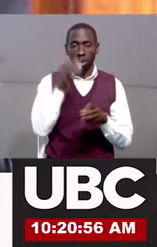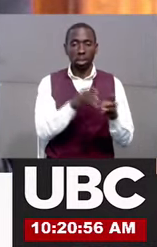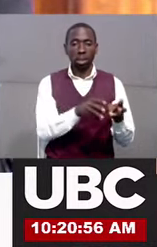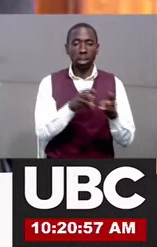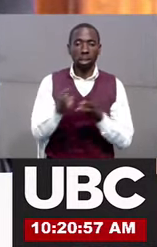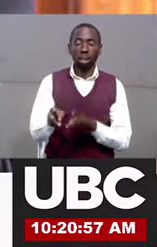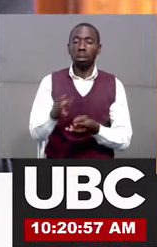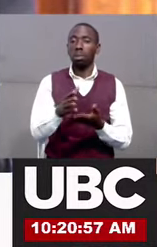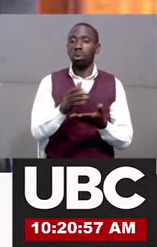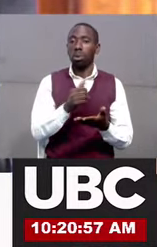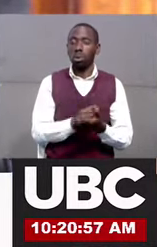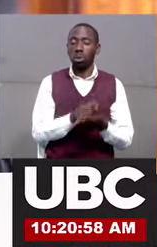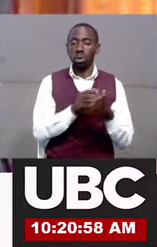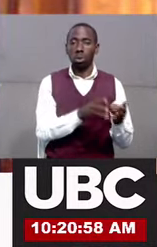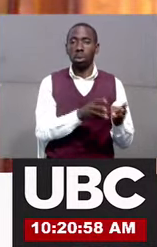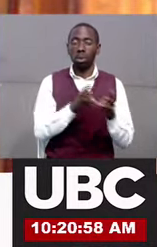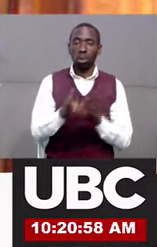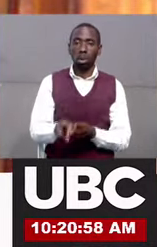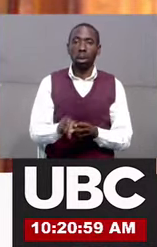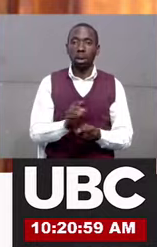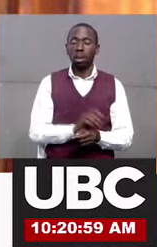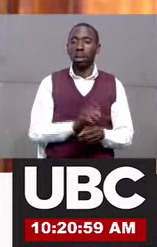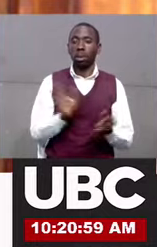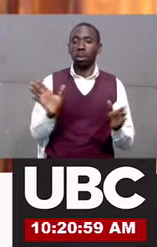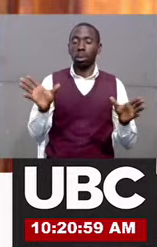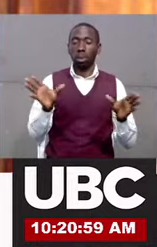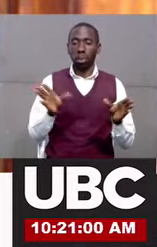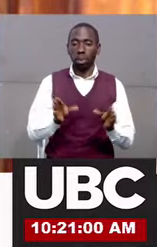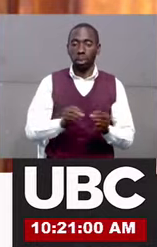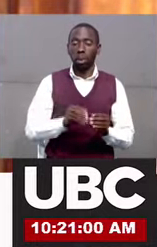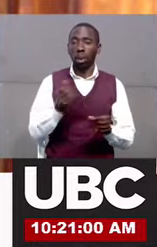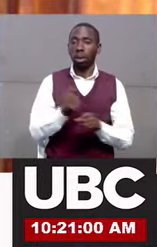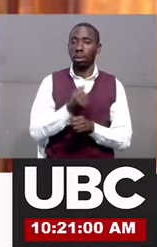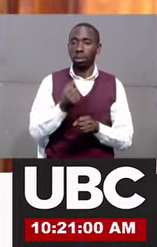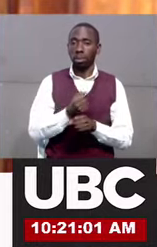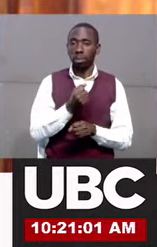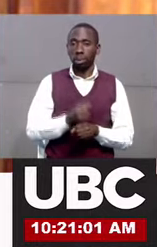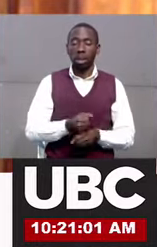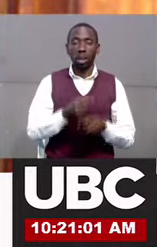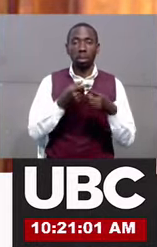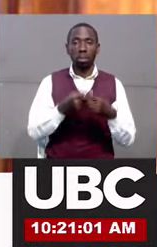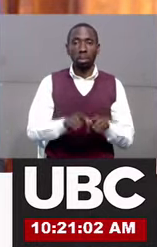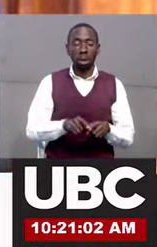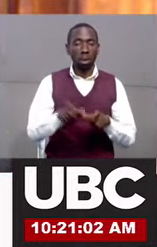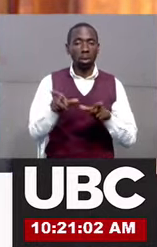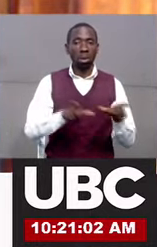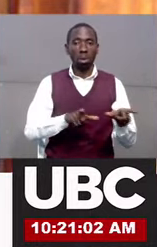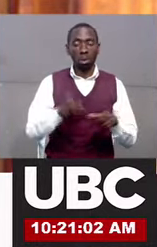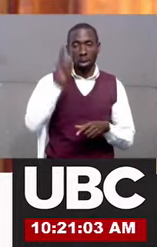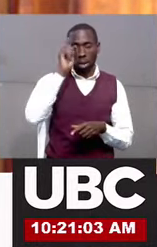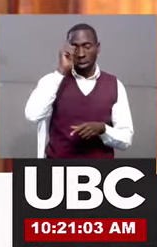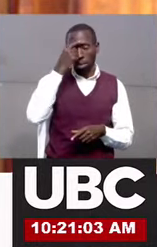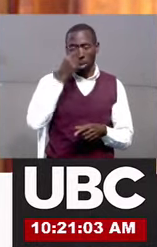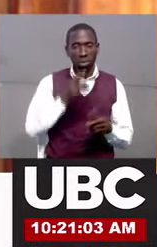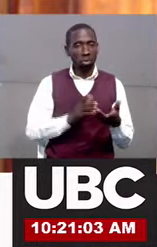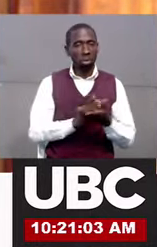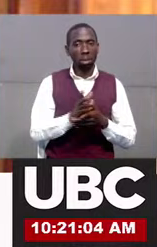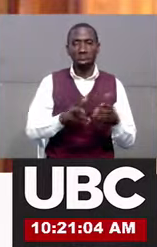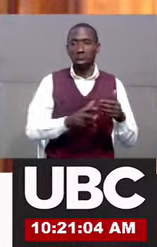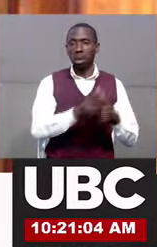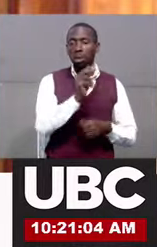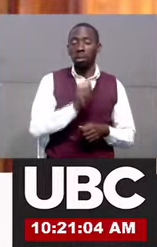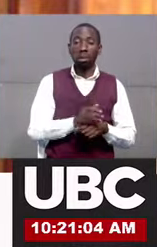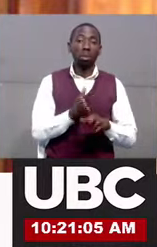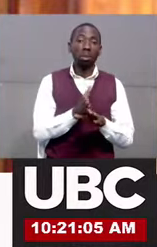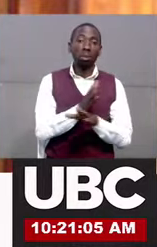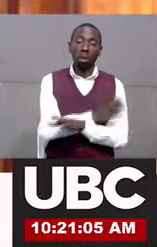of the way decentralization has been, the umbilical cord between the center and the local government has been cut off. In the old days, we